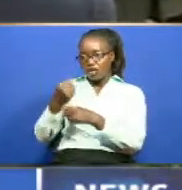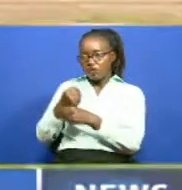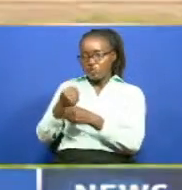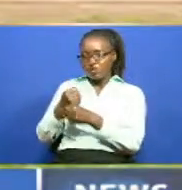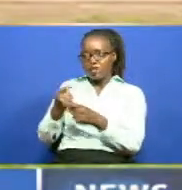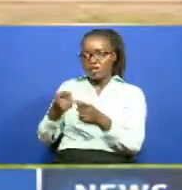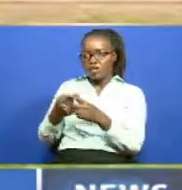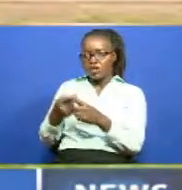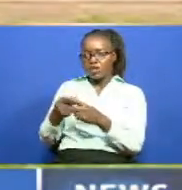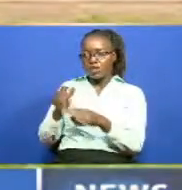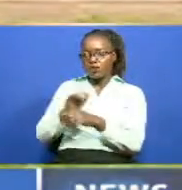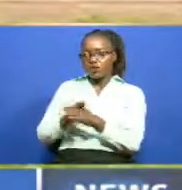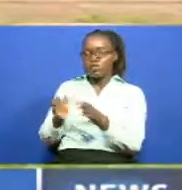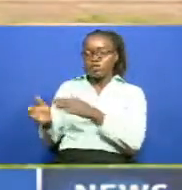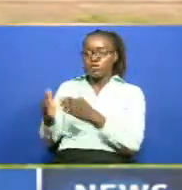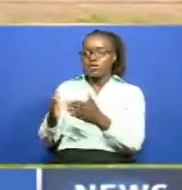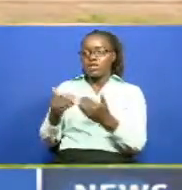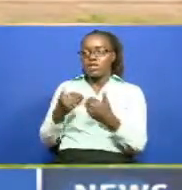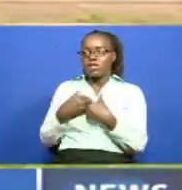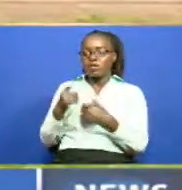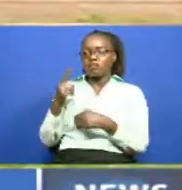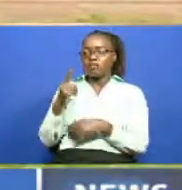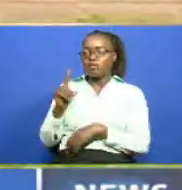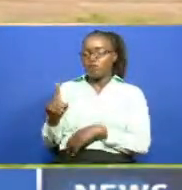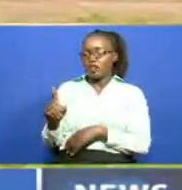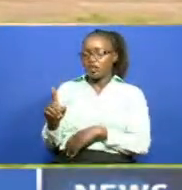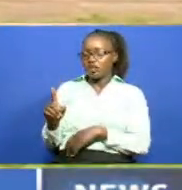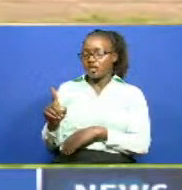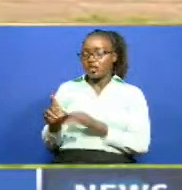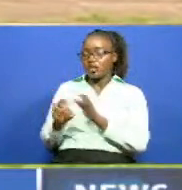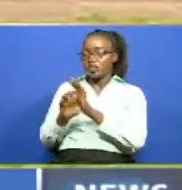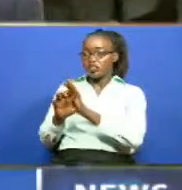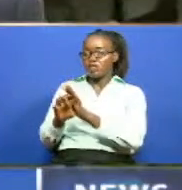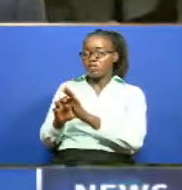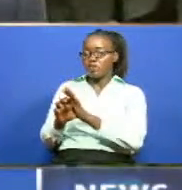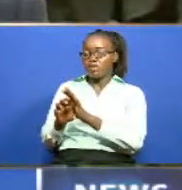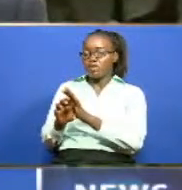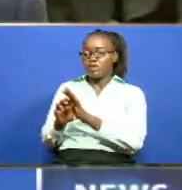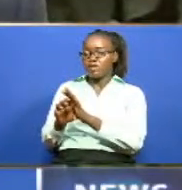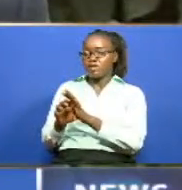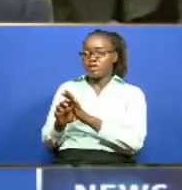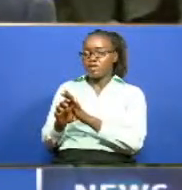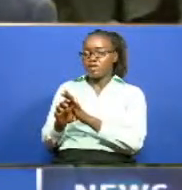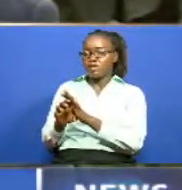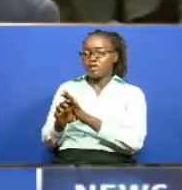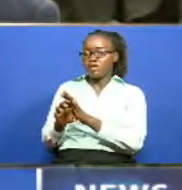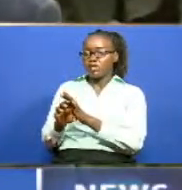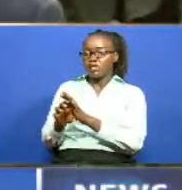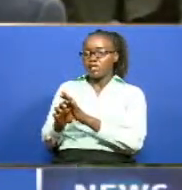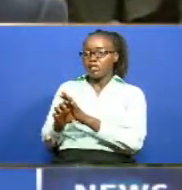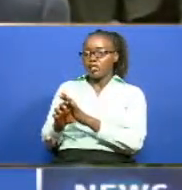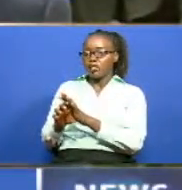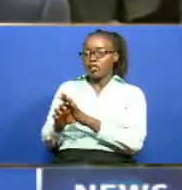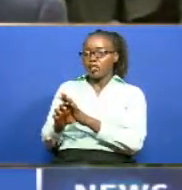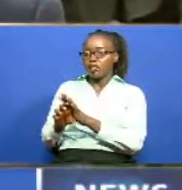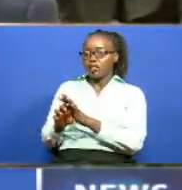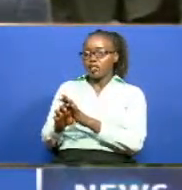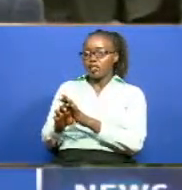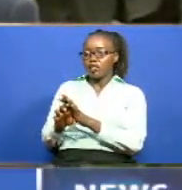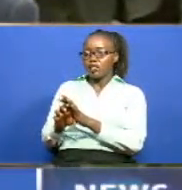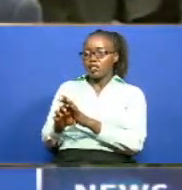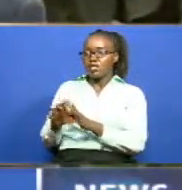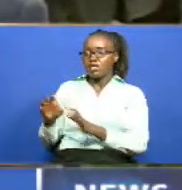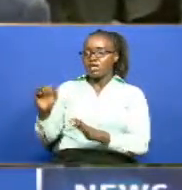have a huge opportunity. One of the opportunities, for instance, in Kenya, we have with the US is it's called the Africa Growth